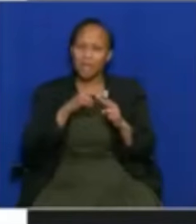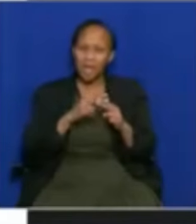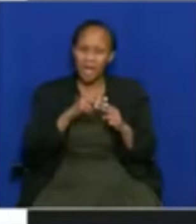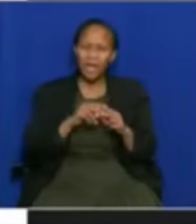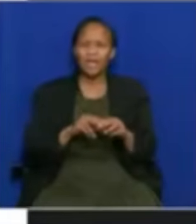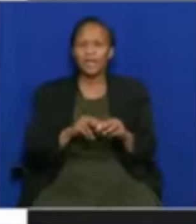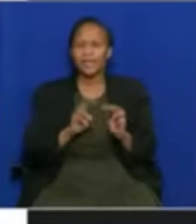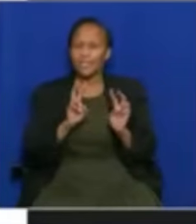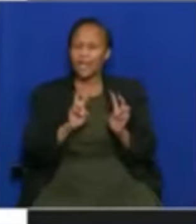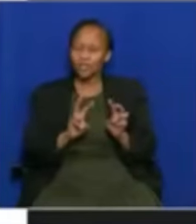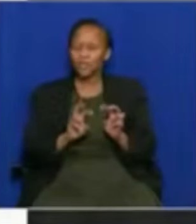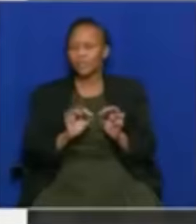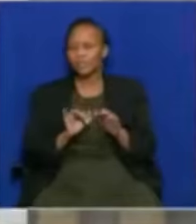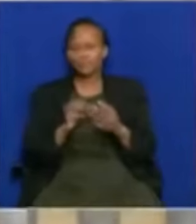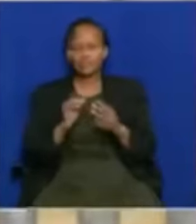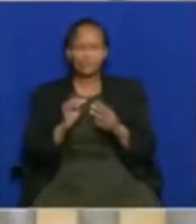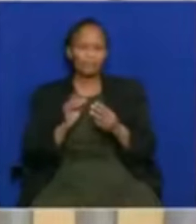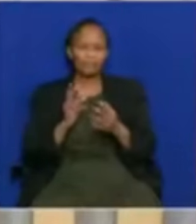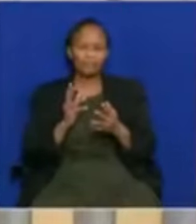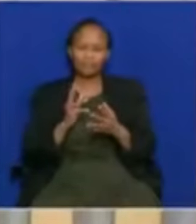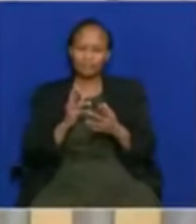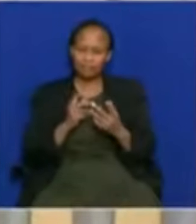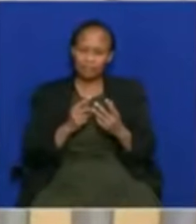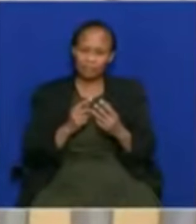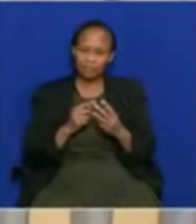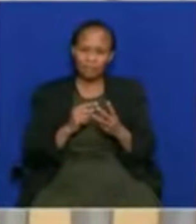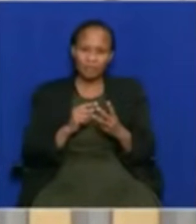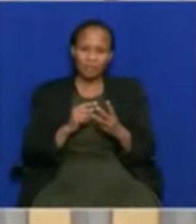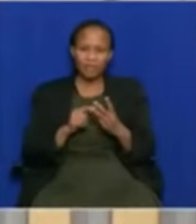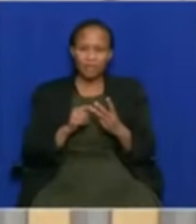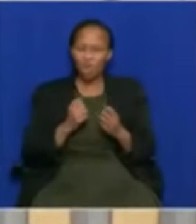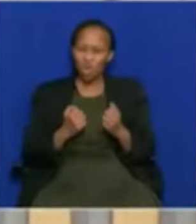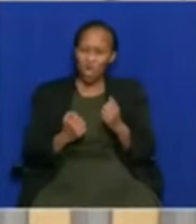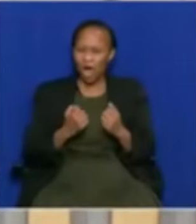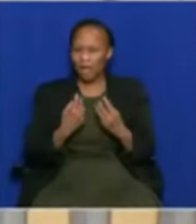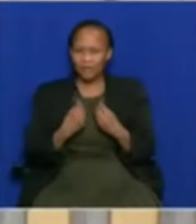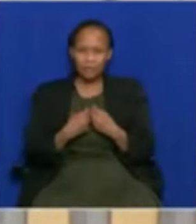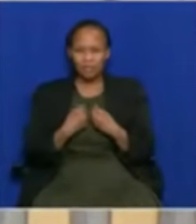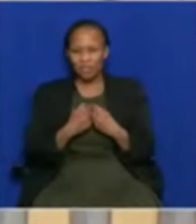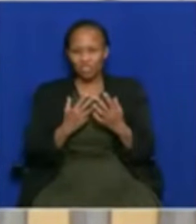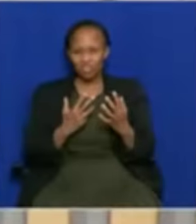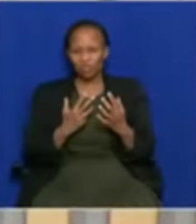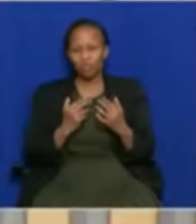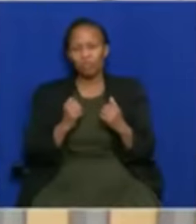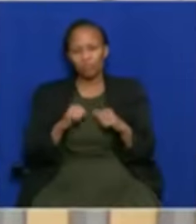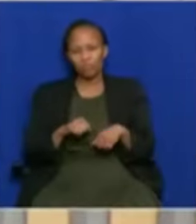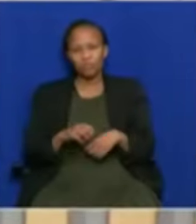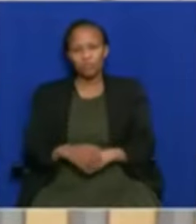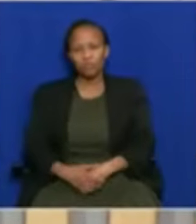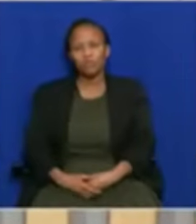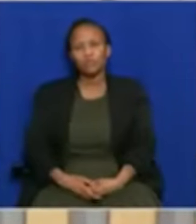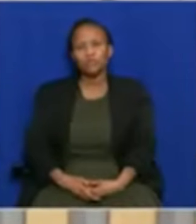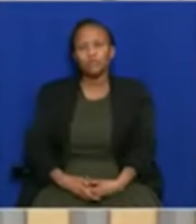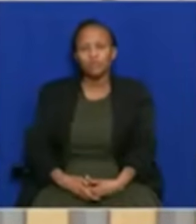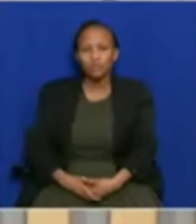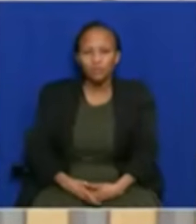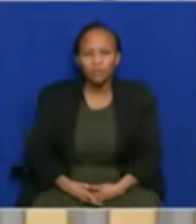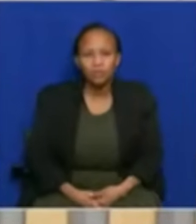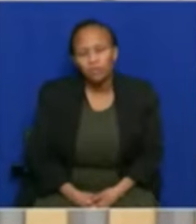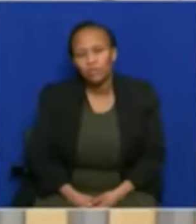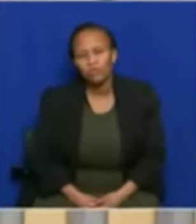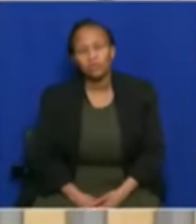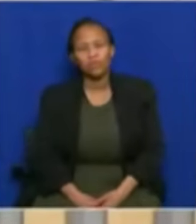in the car industry, something like that. Okay. Because then if you don't, it interests